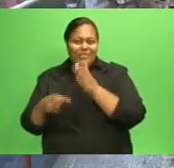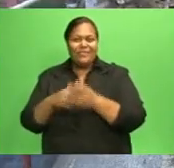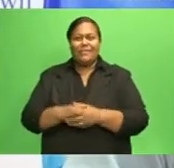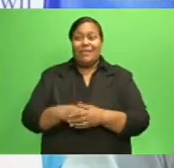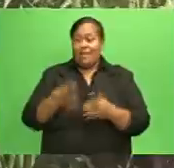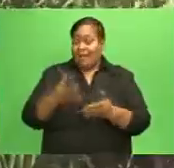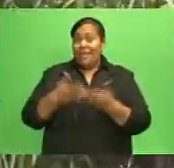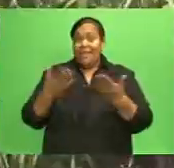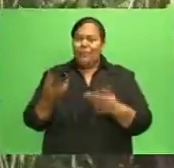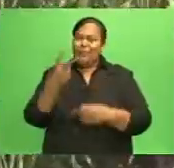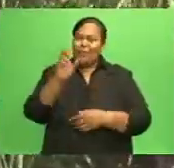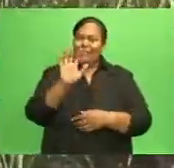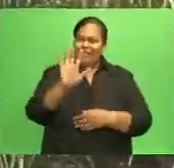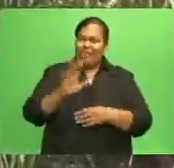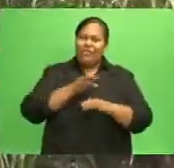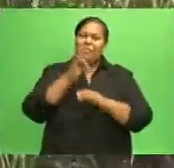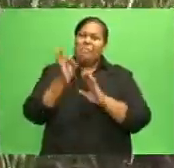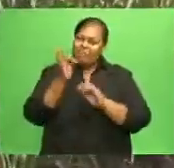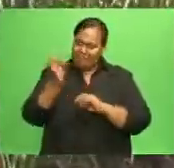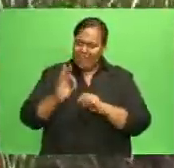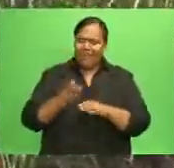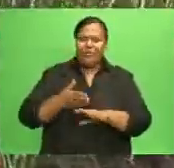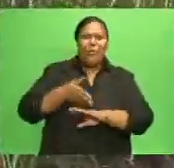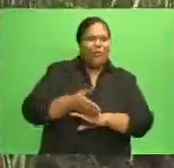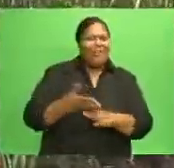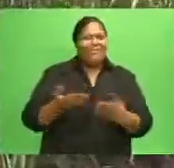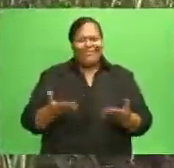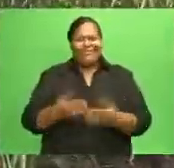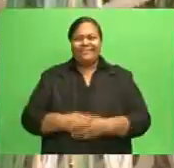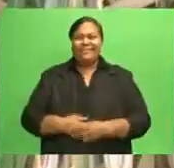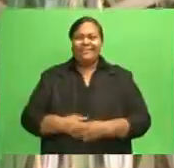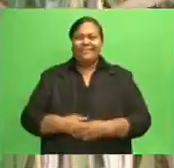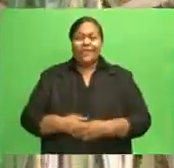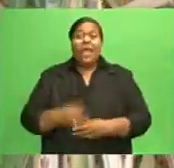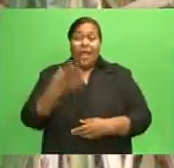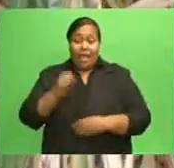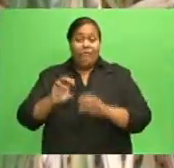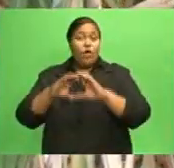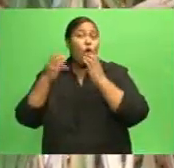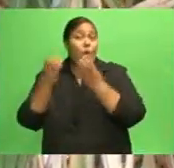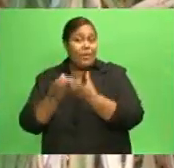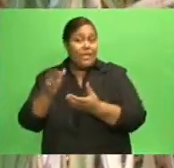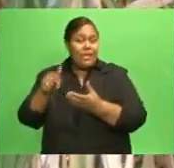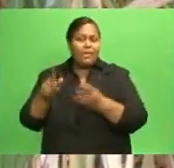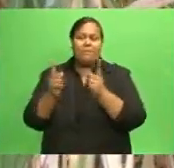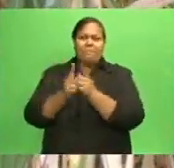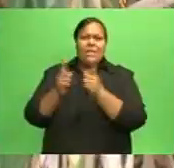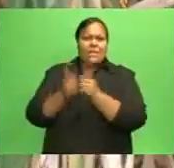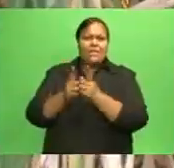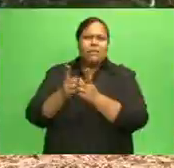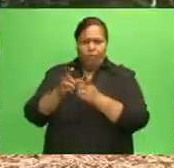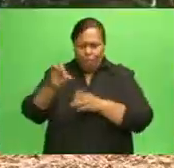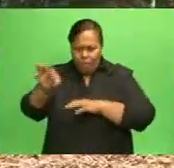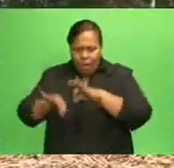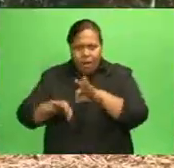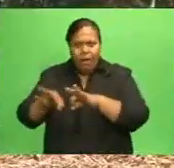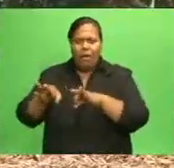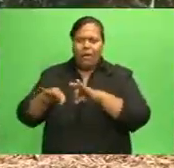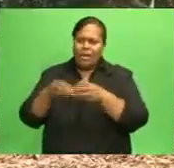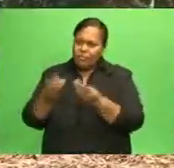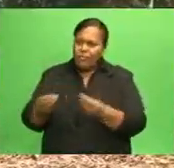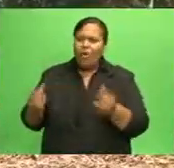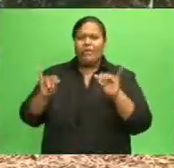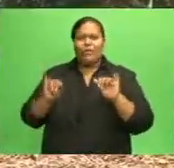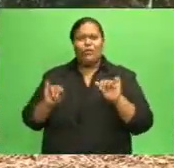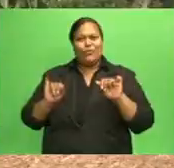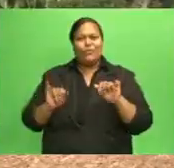25% ahead. The FSC has a formalized National Steering Committee which meets on a regular basis to discuss and resolve